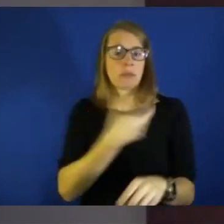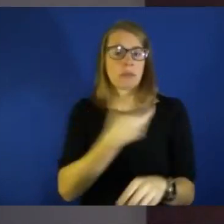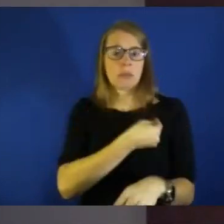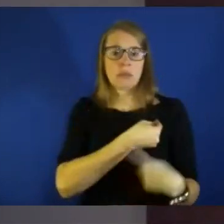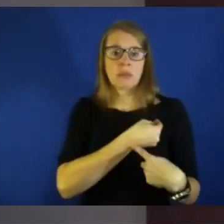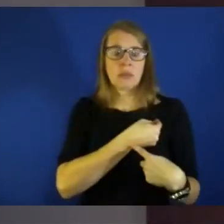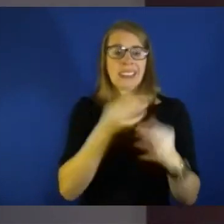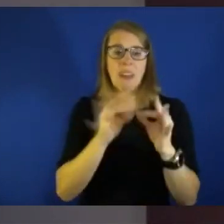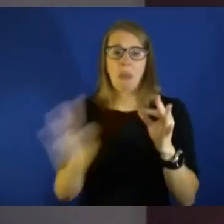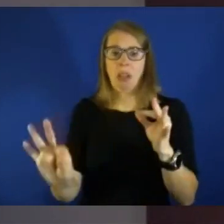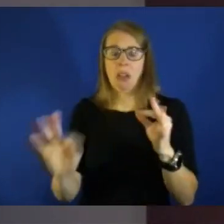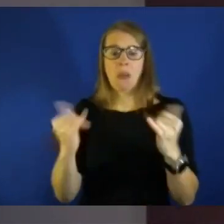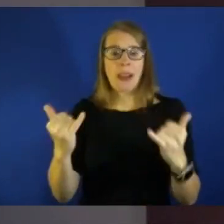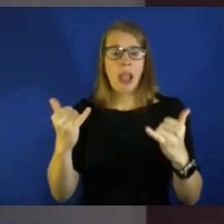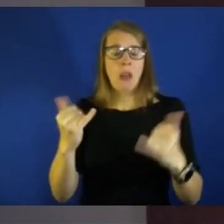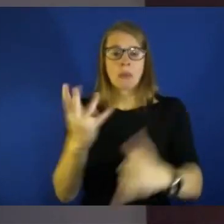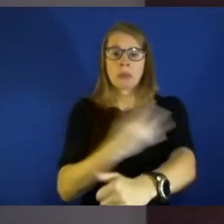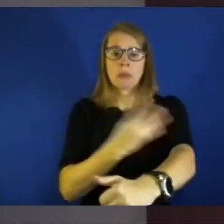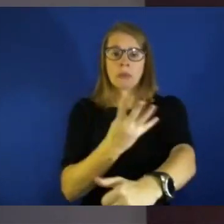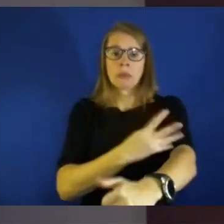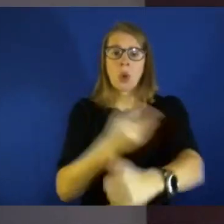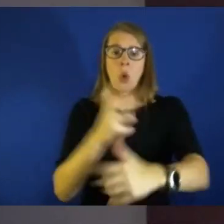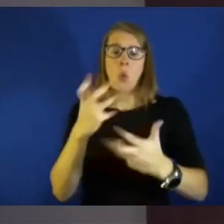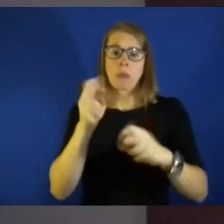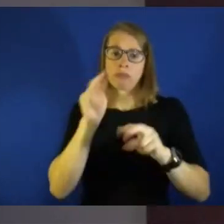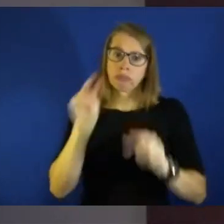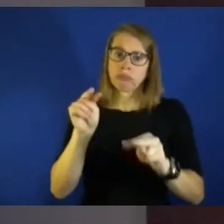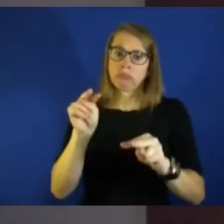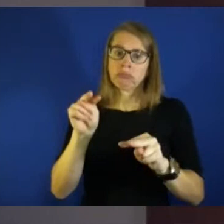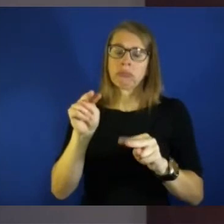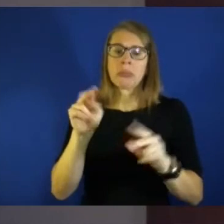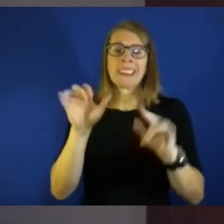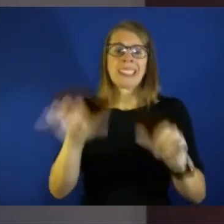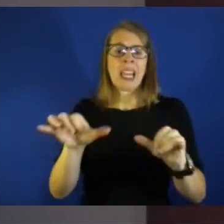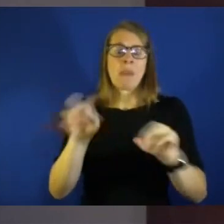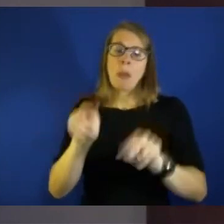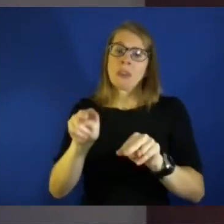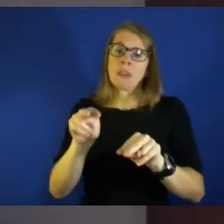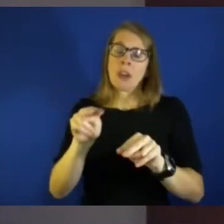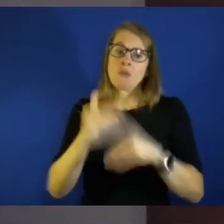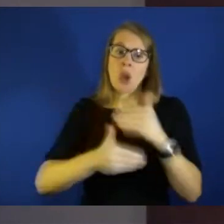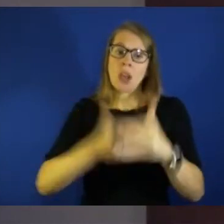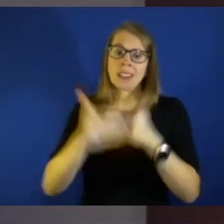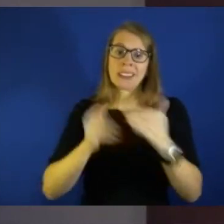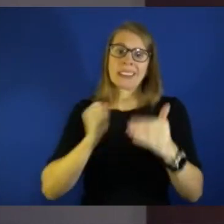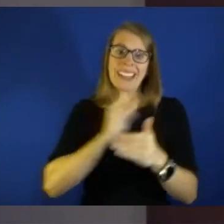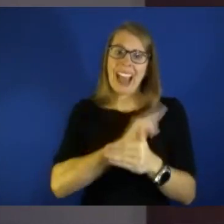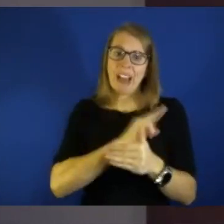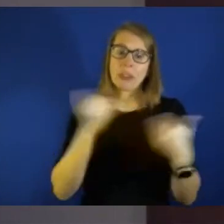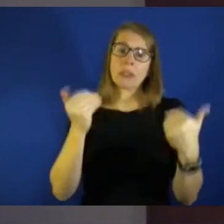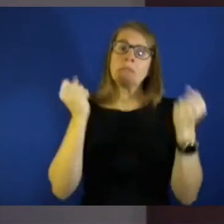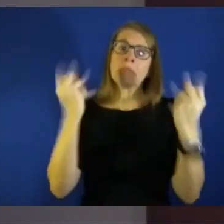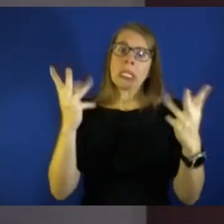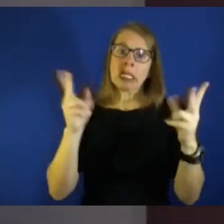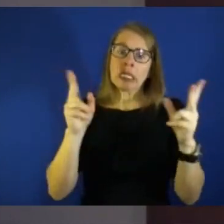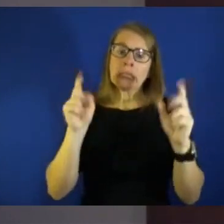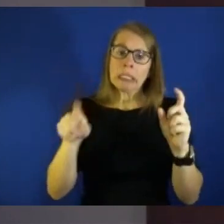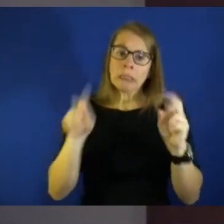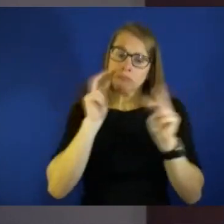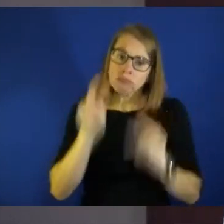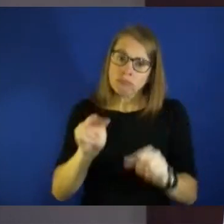same screening process, the same observation process, and so it's still a pretty lengthy process. It would give you a little more